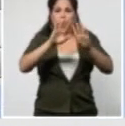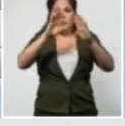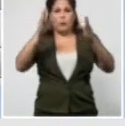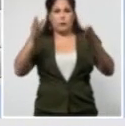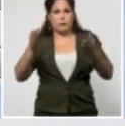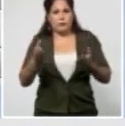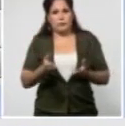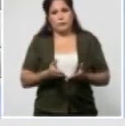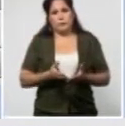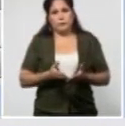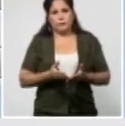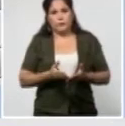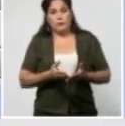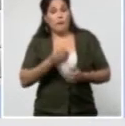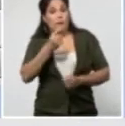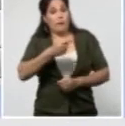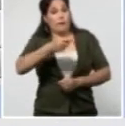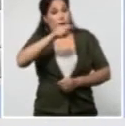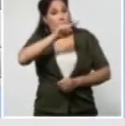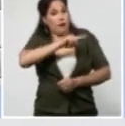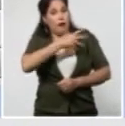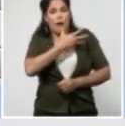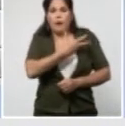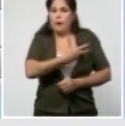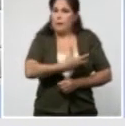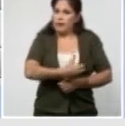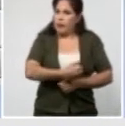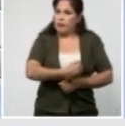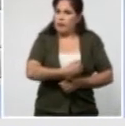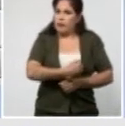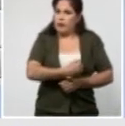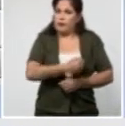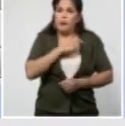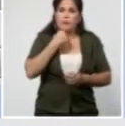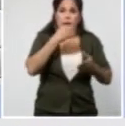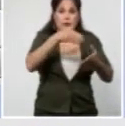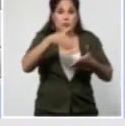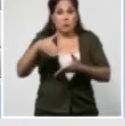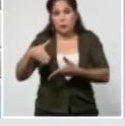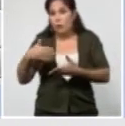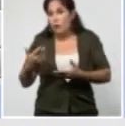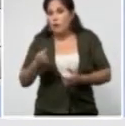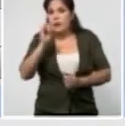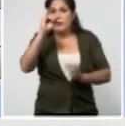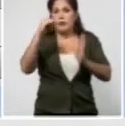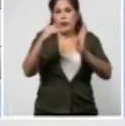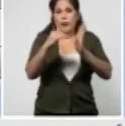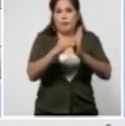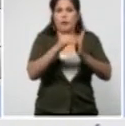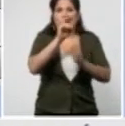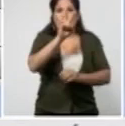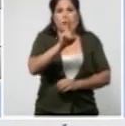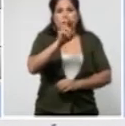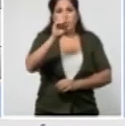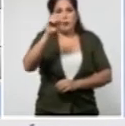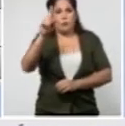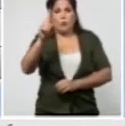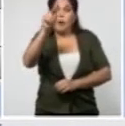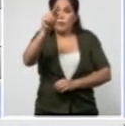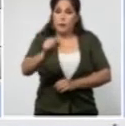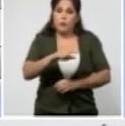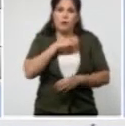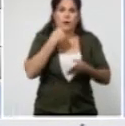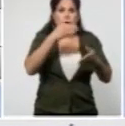215,600 people that were diagnosed yesterday. Yesterday,